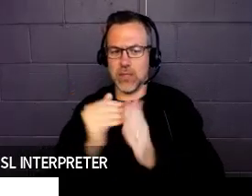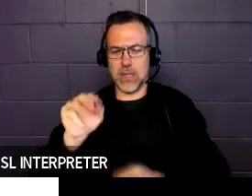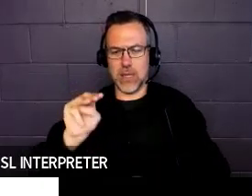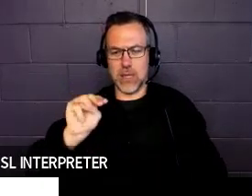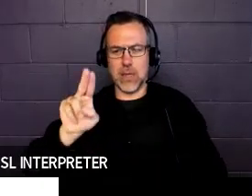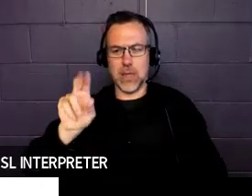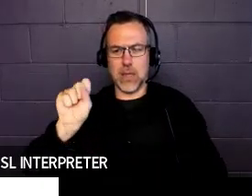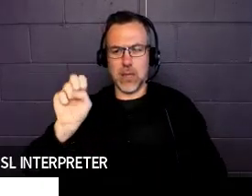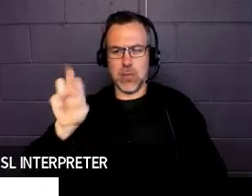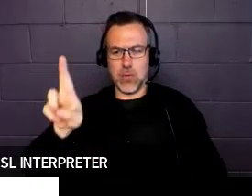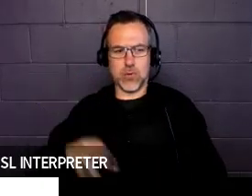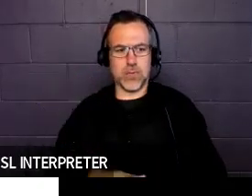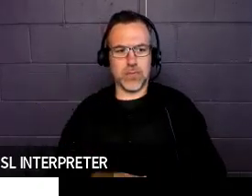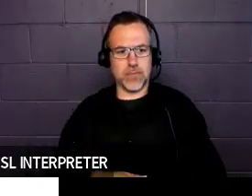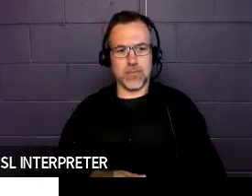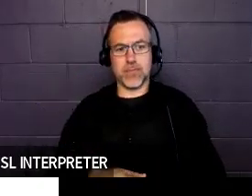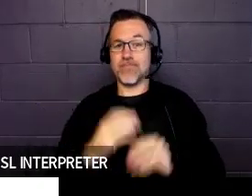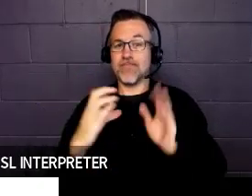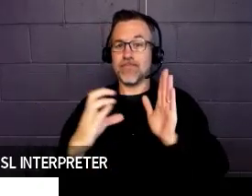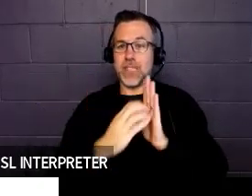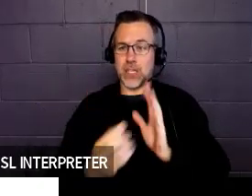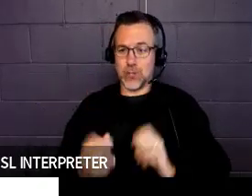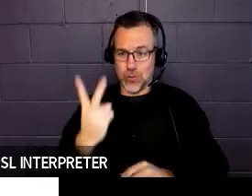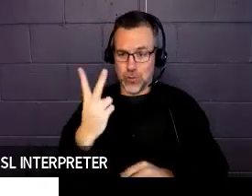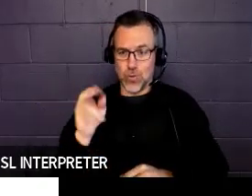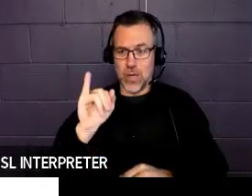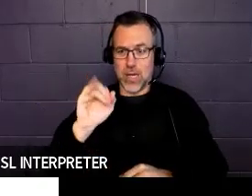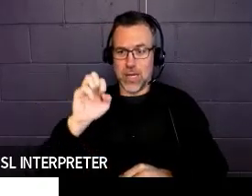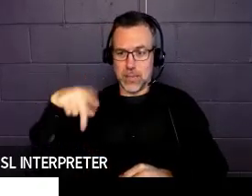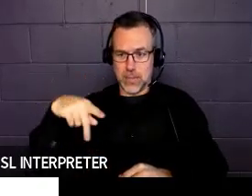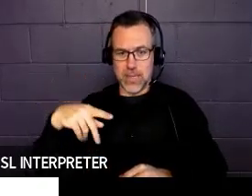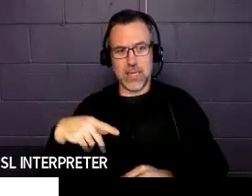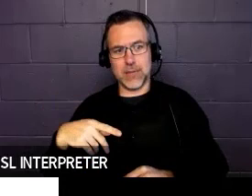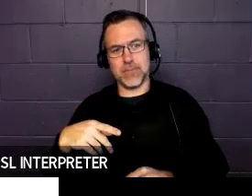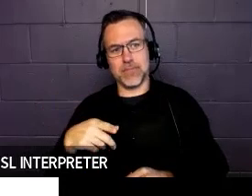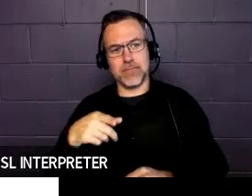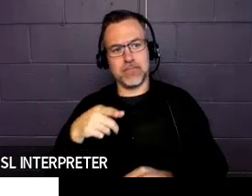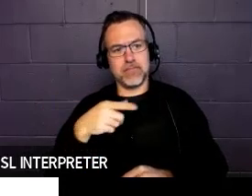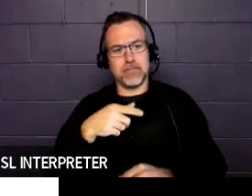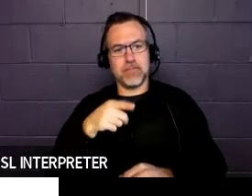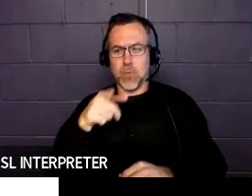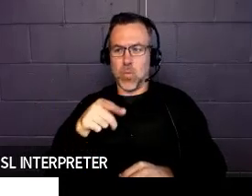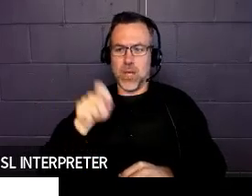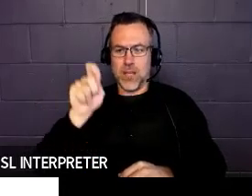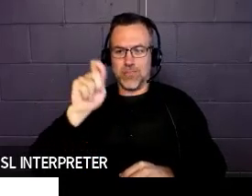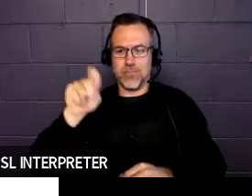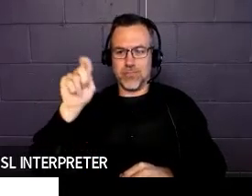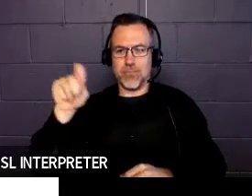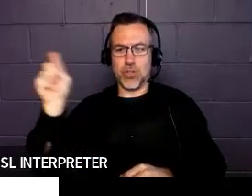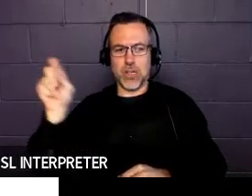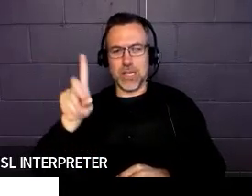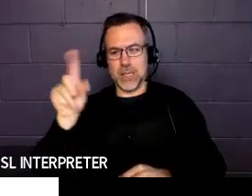And this is just a snapshot of section 2 of the IEP where we check off those disability categories.